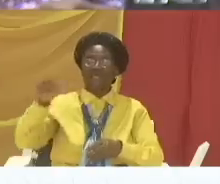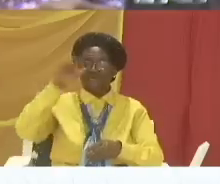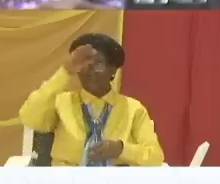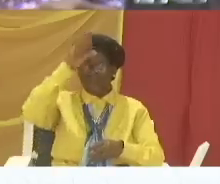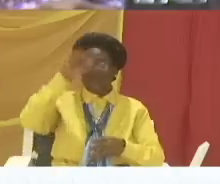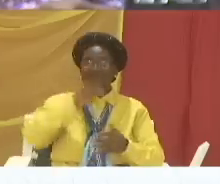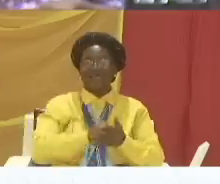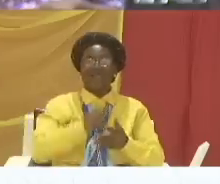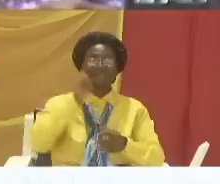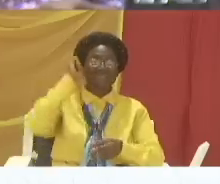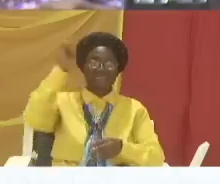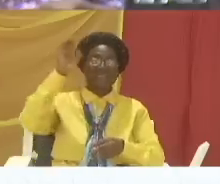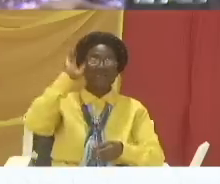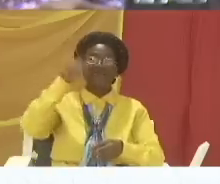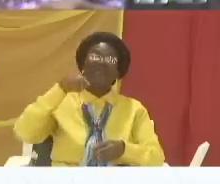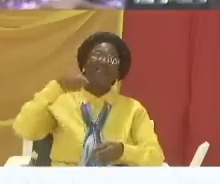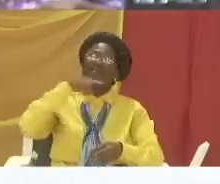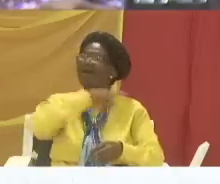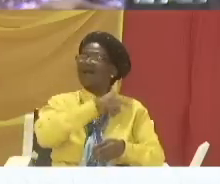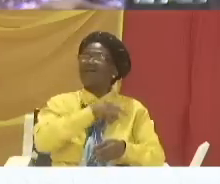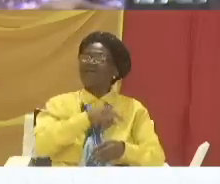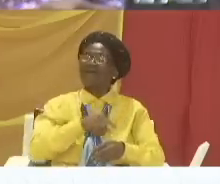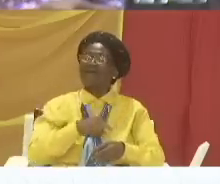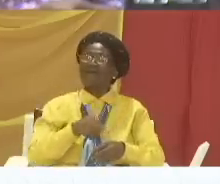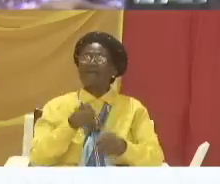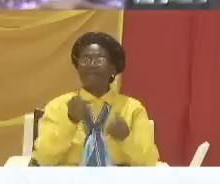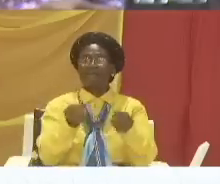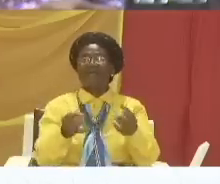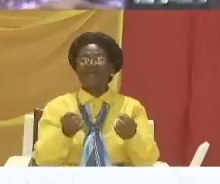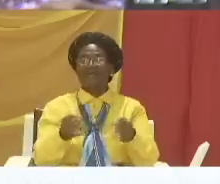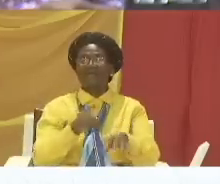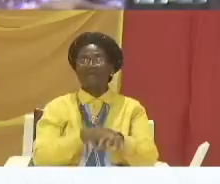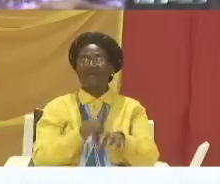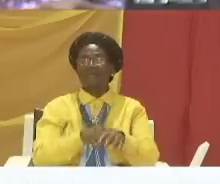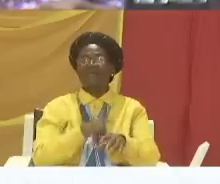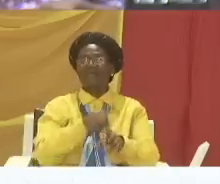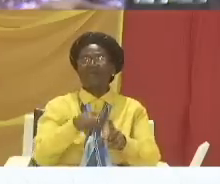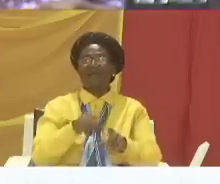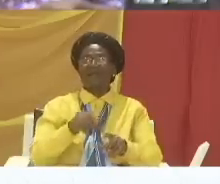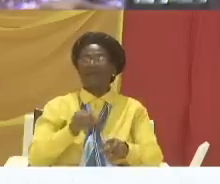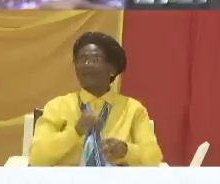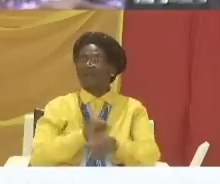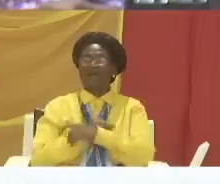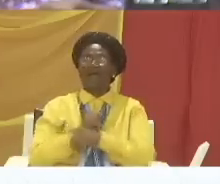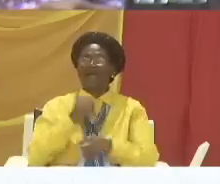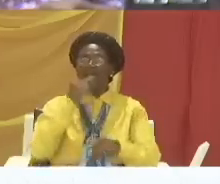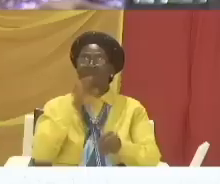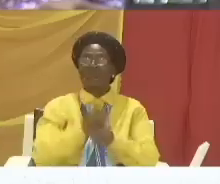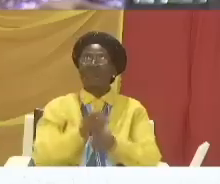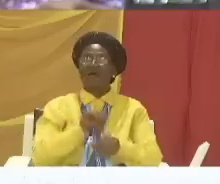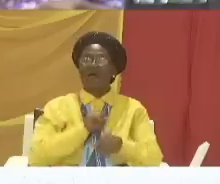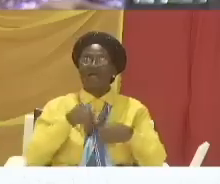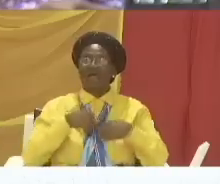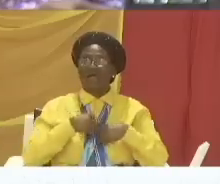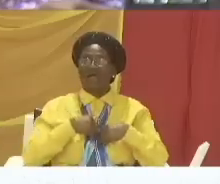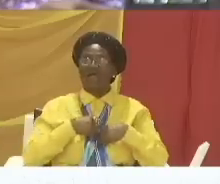that he should lie. Because many a times, so even when I'm promising, I have no intention